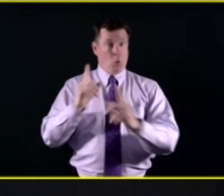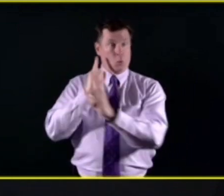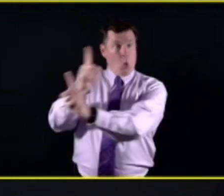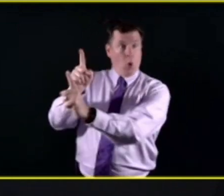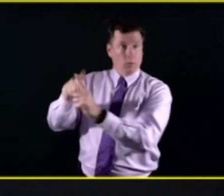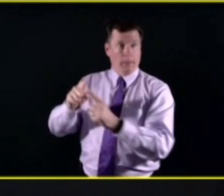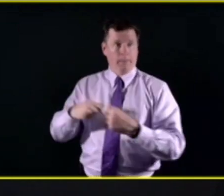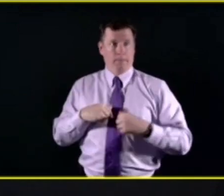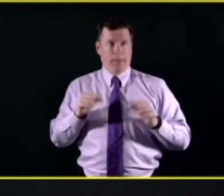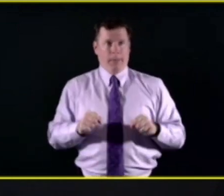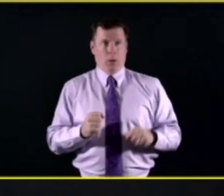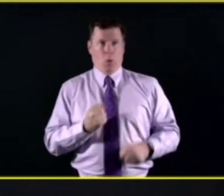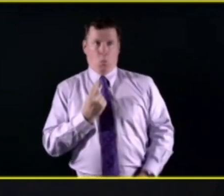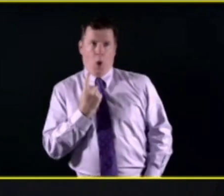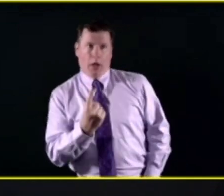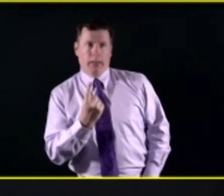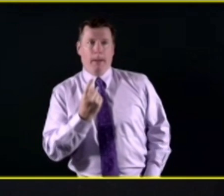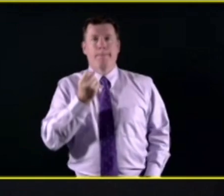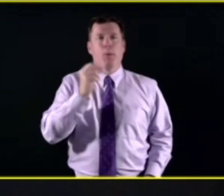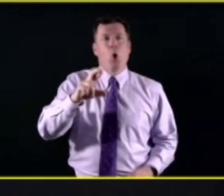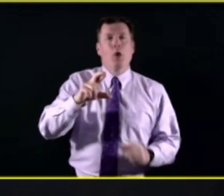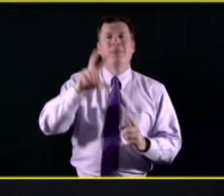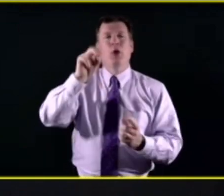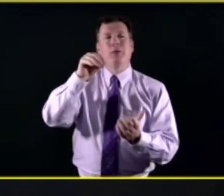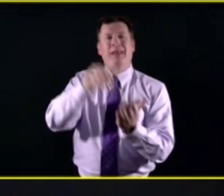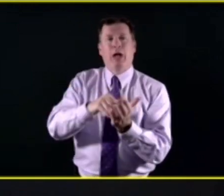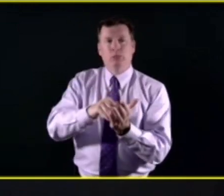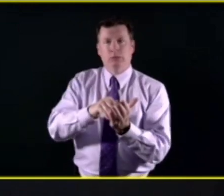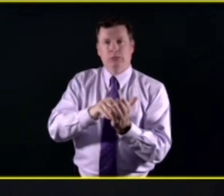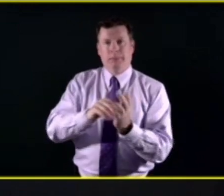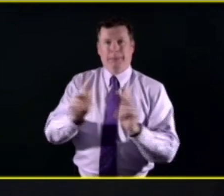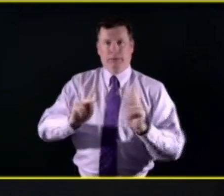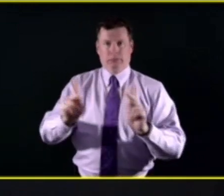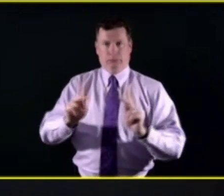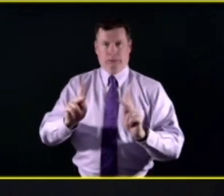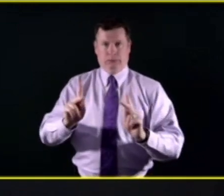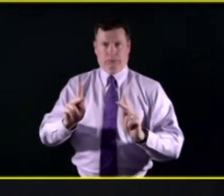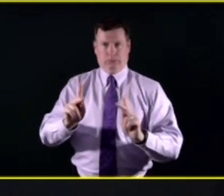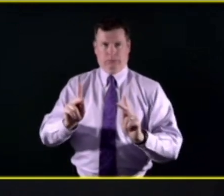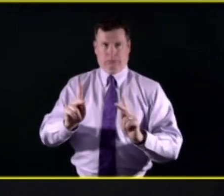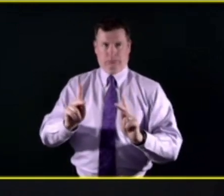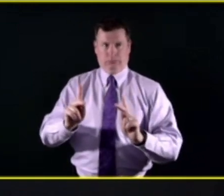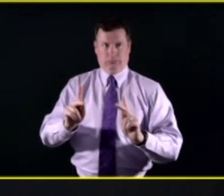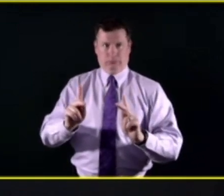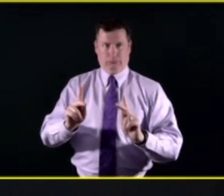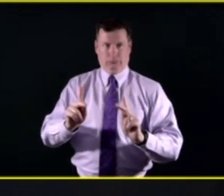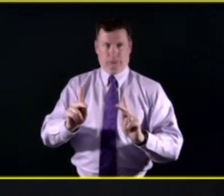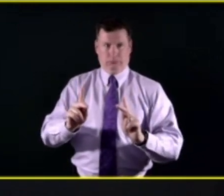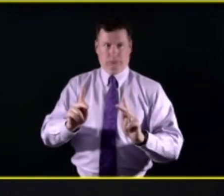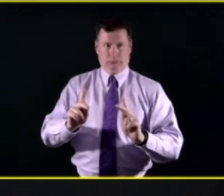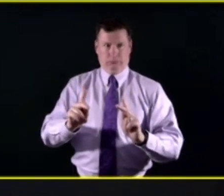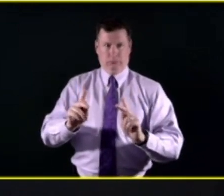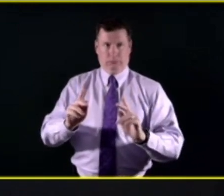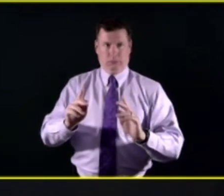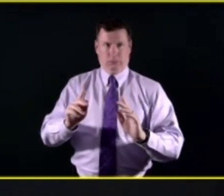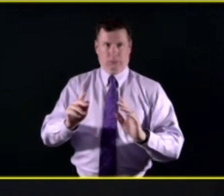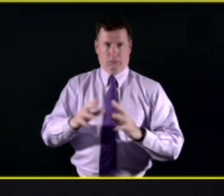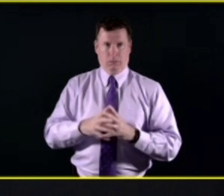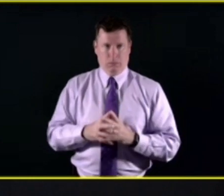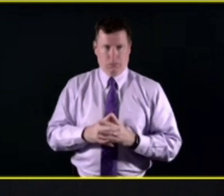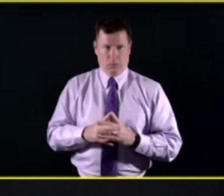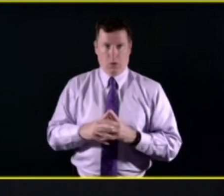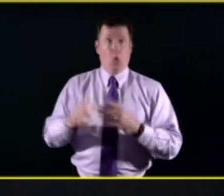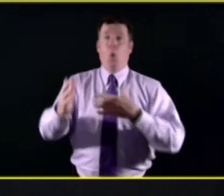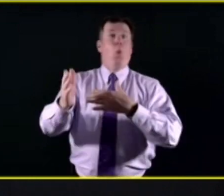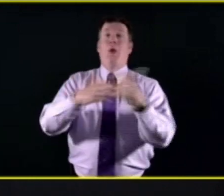you've done the math as well, here in Monroe County, we'll need to do about 750 tests per day, or 22,000 tests per